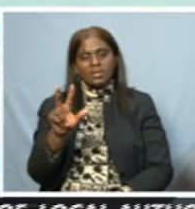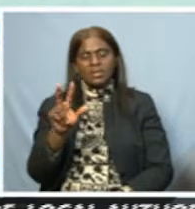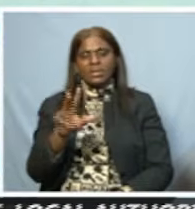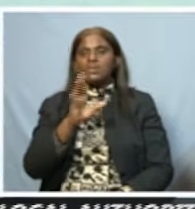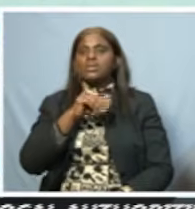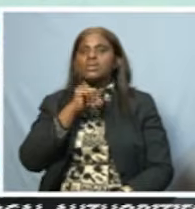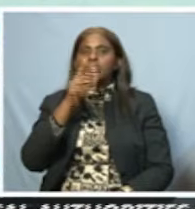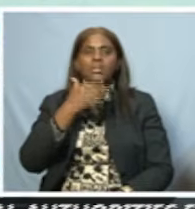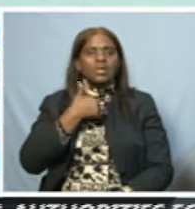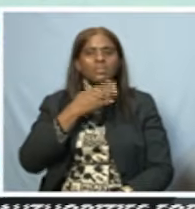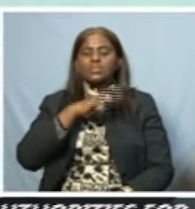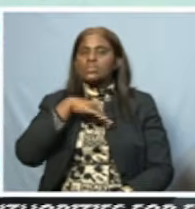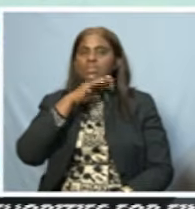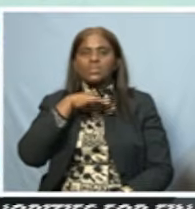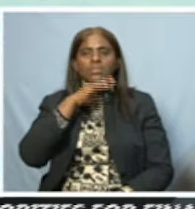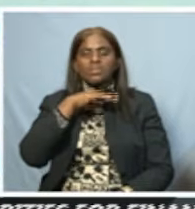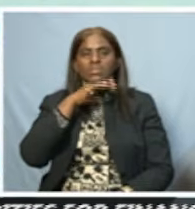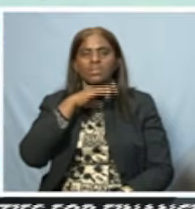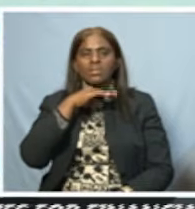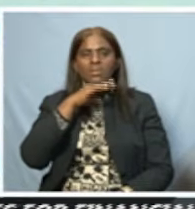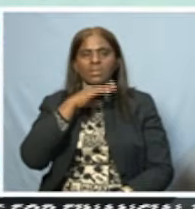Inadequate fire.